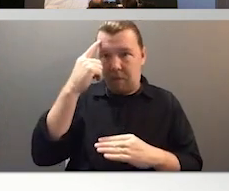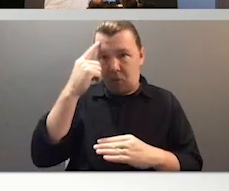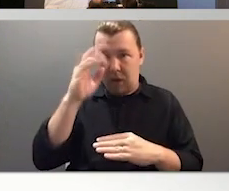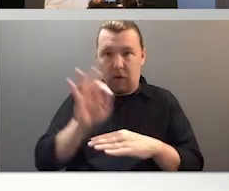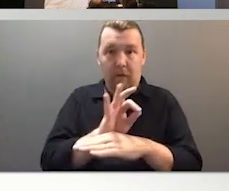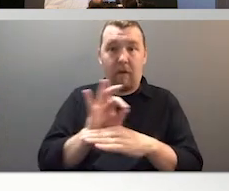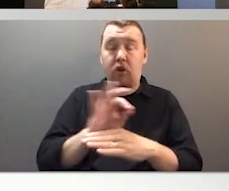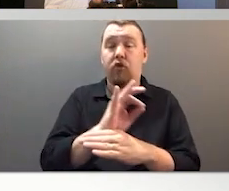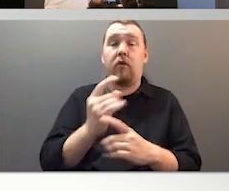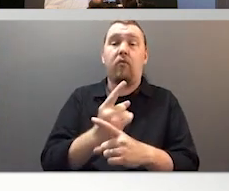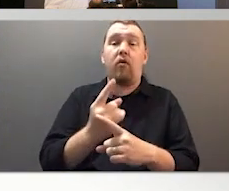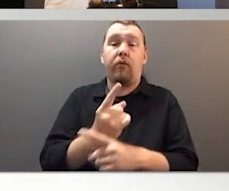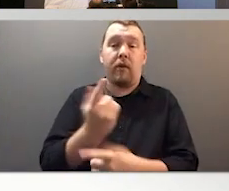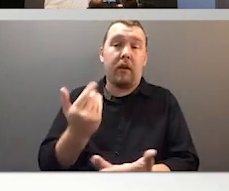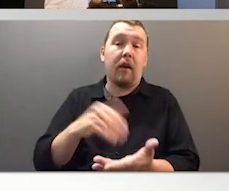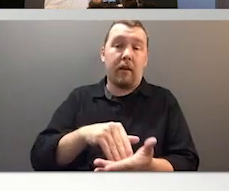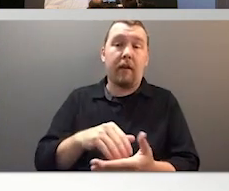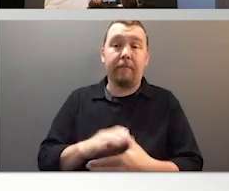to.